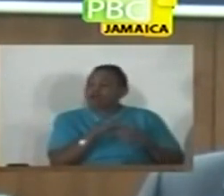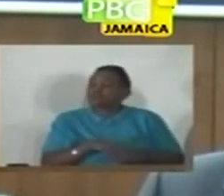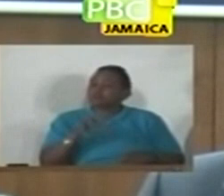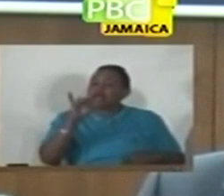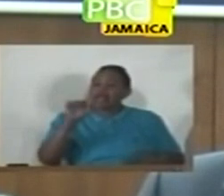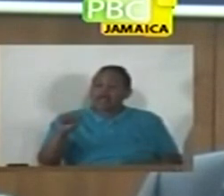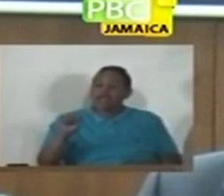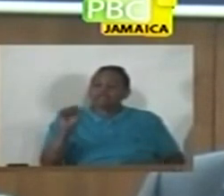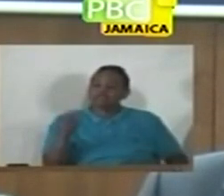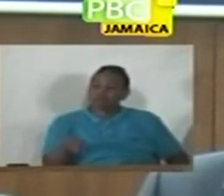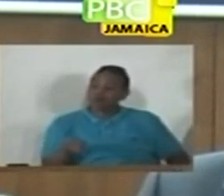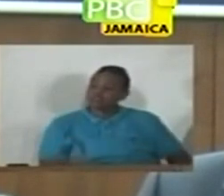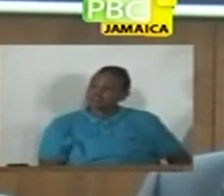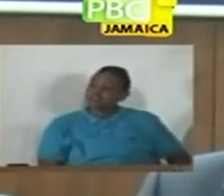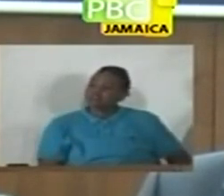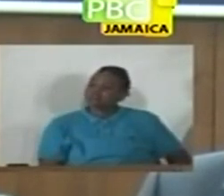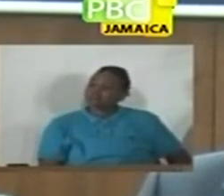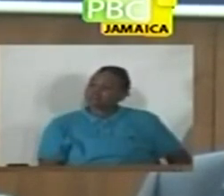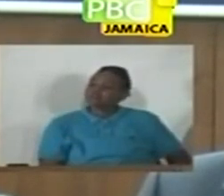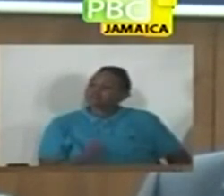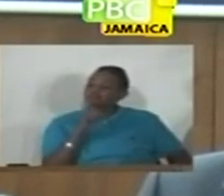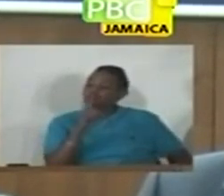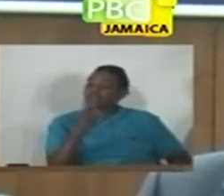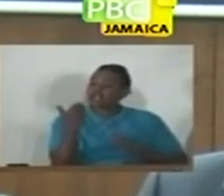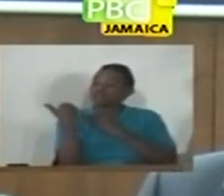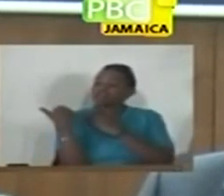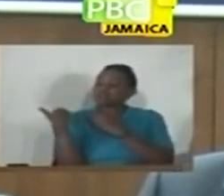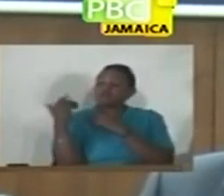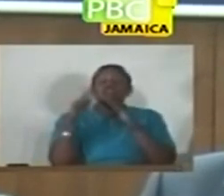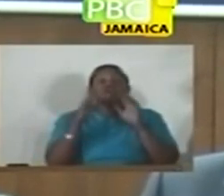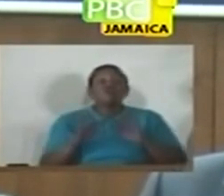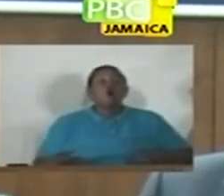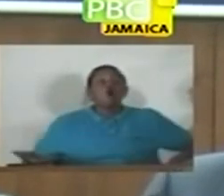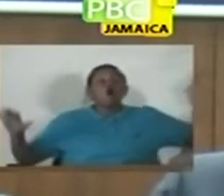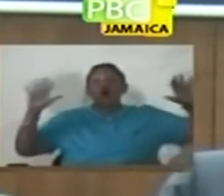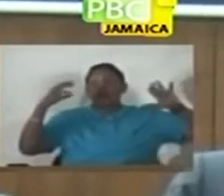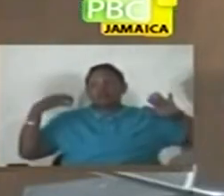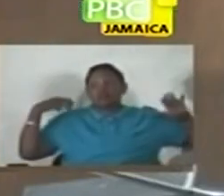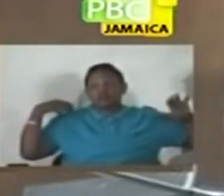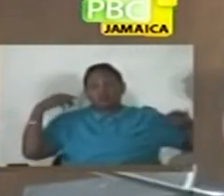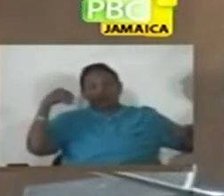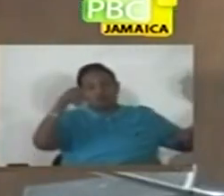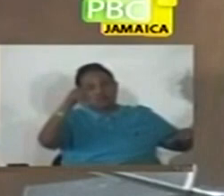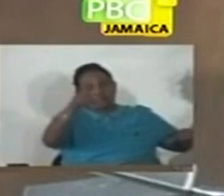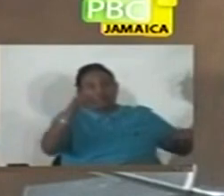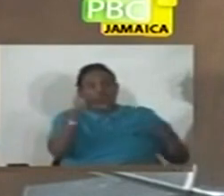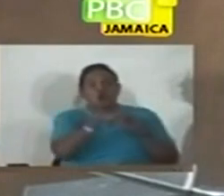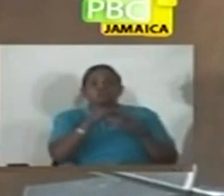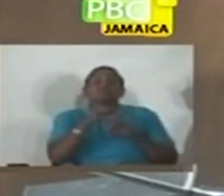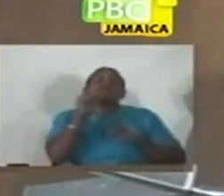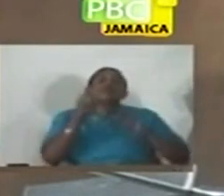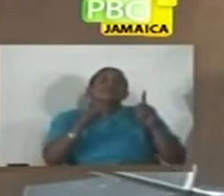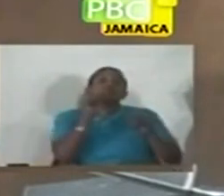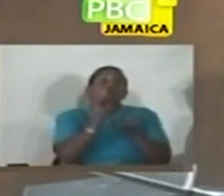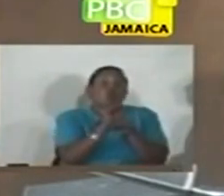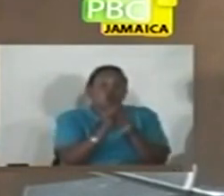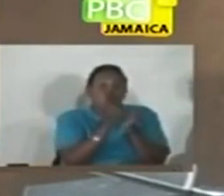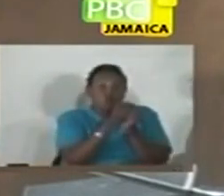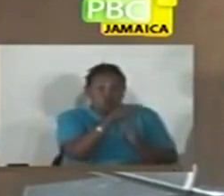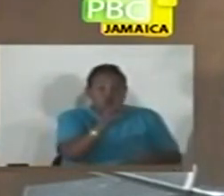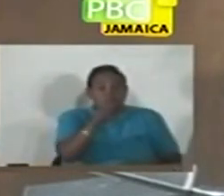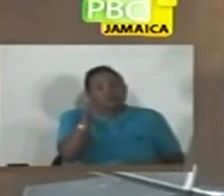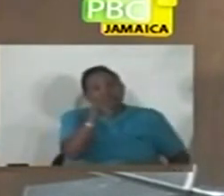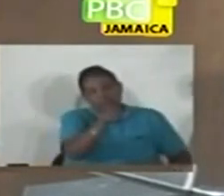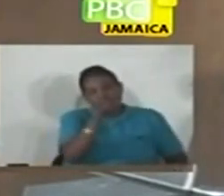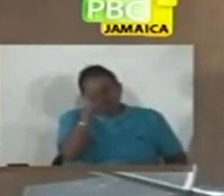to the NIS. It is the responsibility of every employer to pay over contributions for persons in their employ